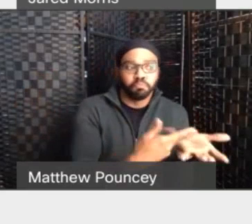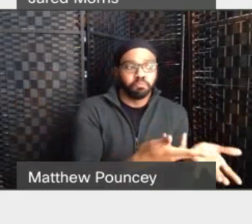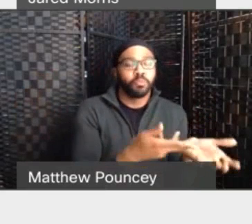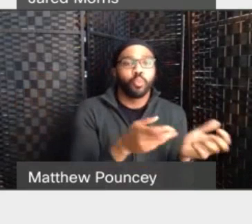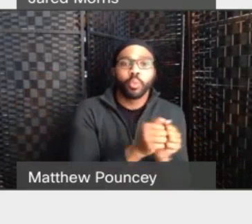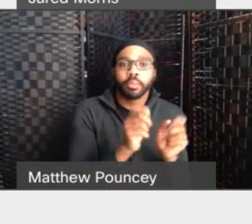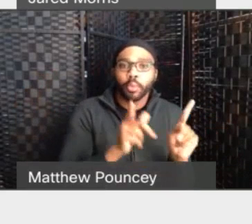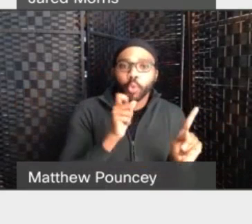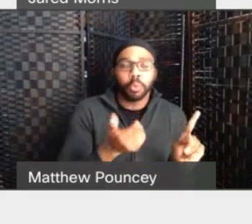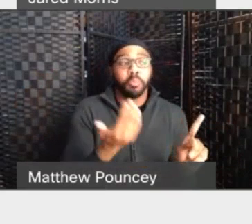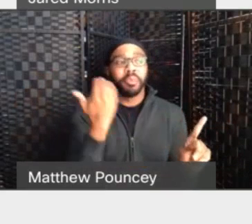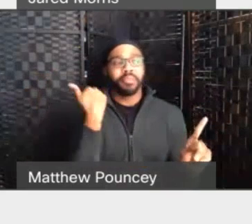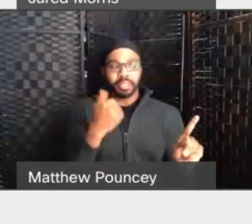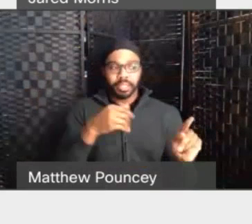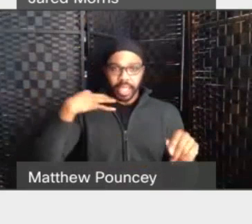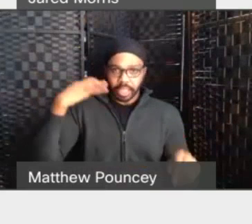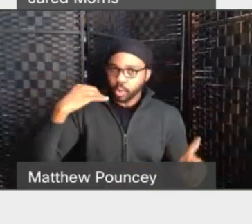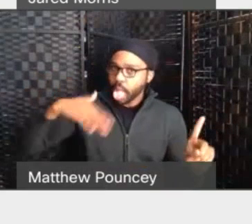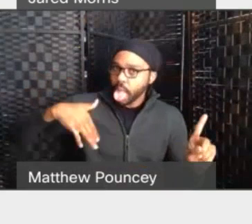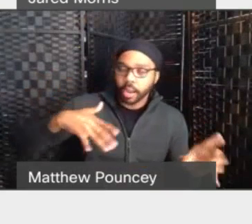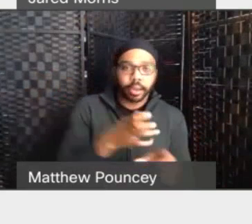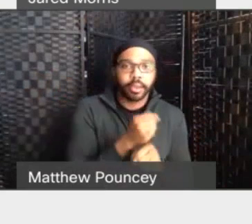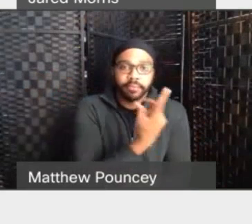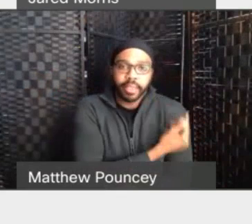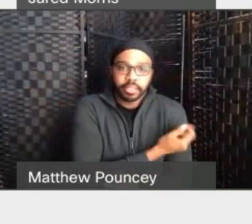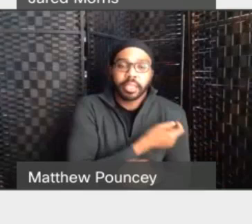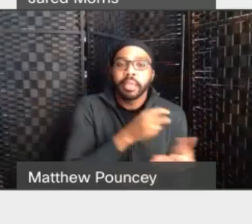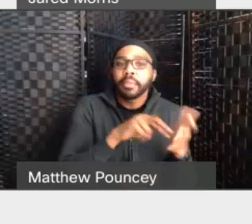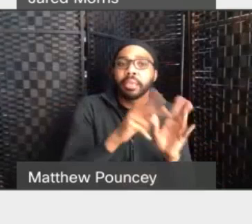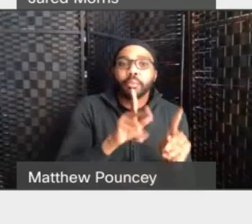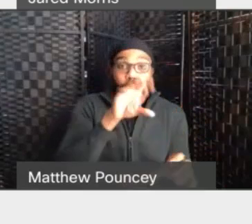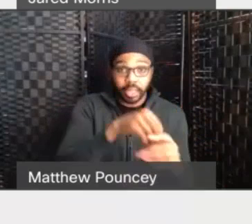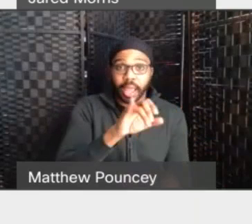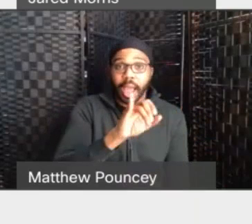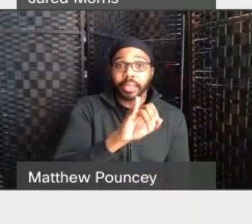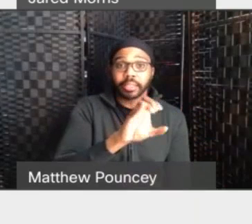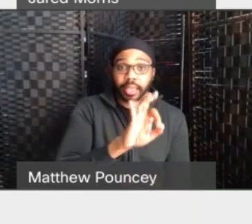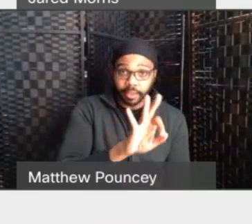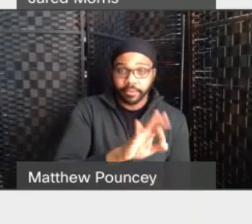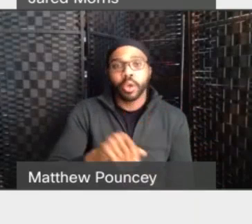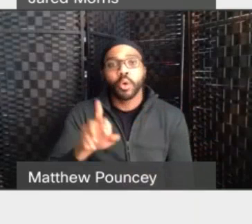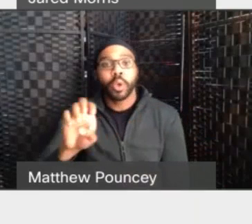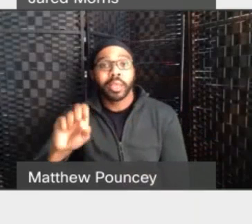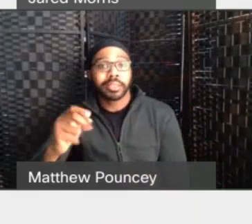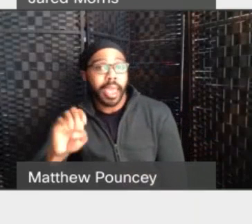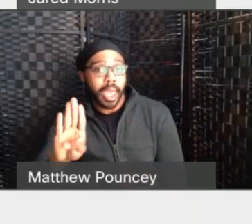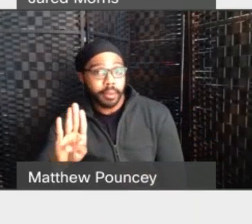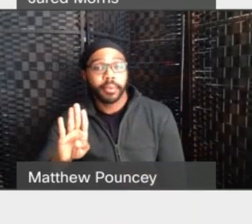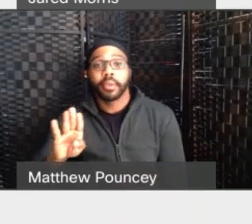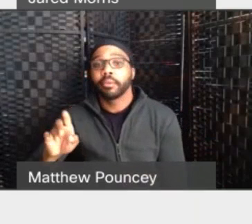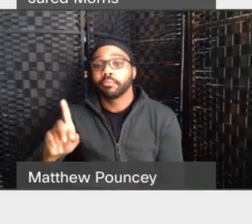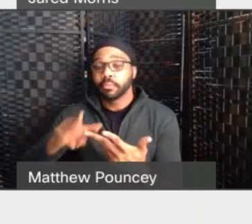eligible who hadn't yet gotten a vaccine. So that would have included people in ICF, residential habilitation, and 65 and